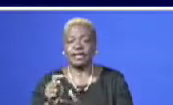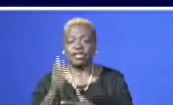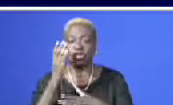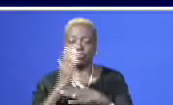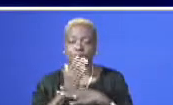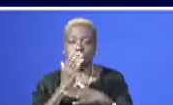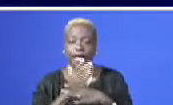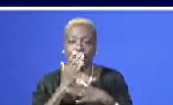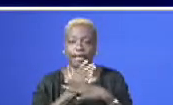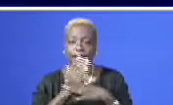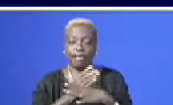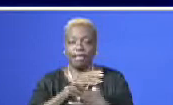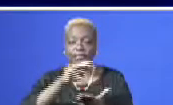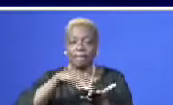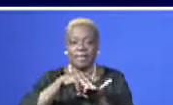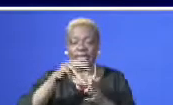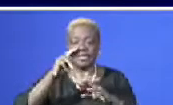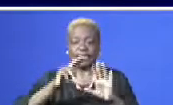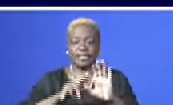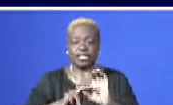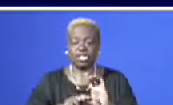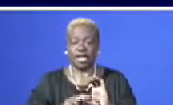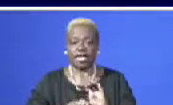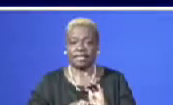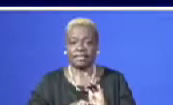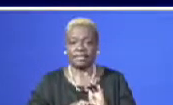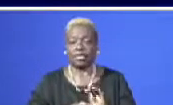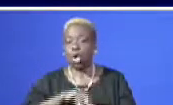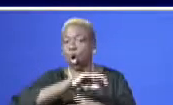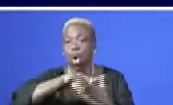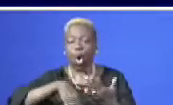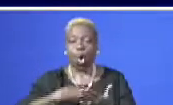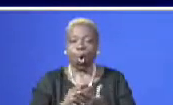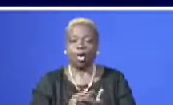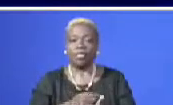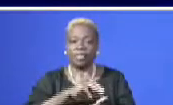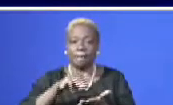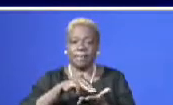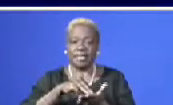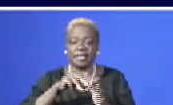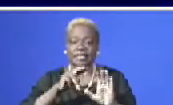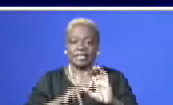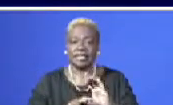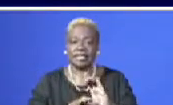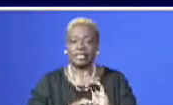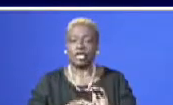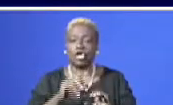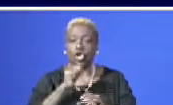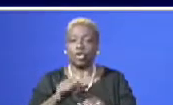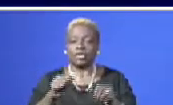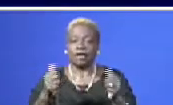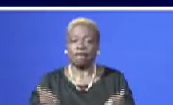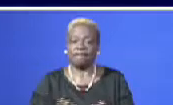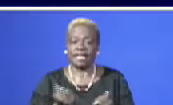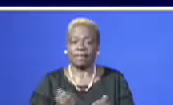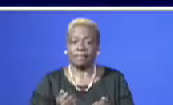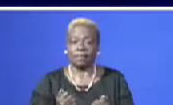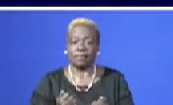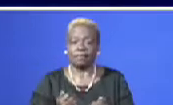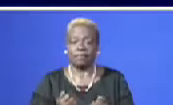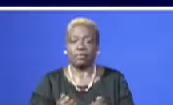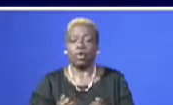September 30th. That's according to the Caribbean Journal. All middle seats will either be shown as unavailable when travelers make seat